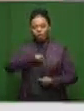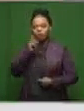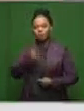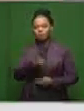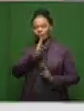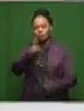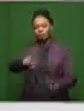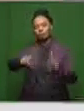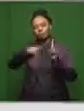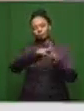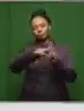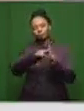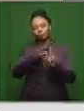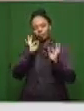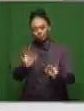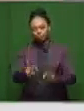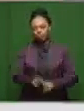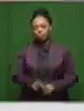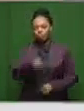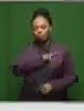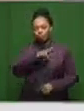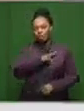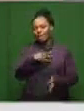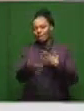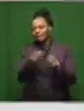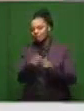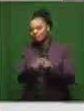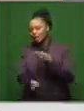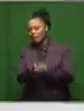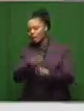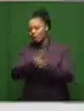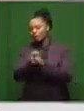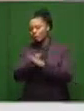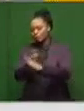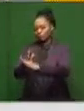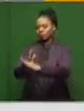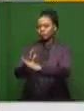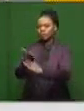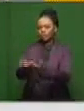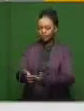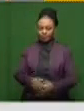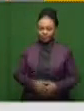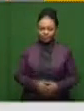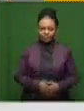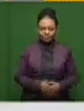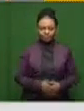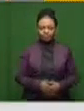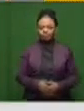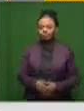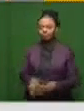transmission and the mobility and mortality that comes with the coronavirus infection and 10 seconds professor reese